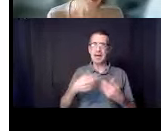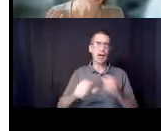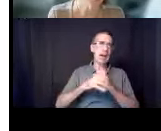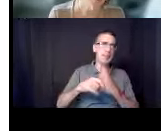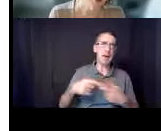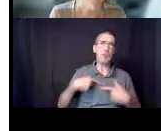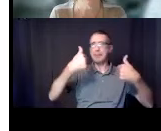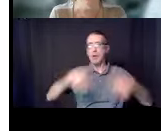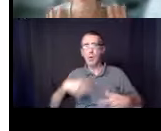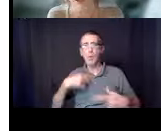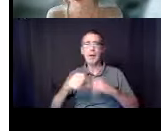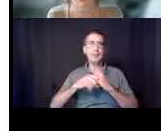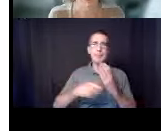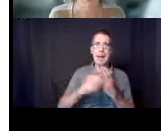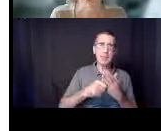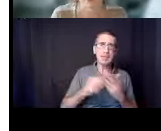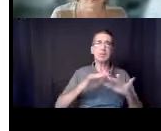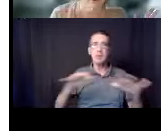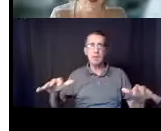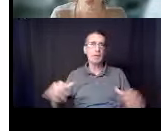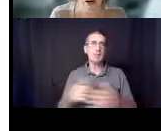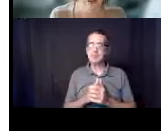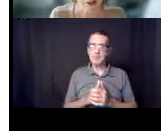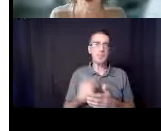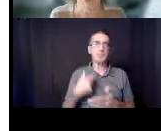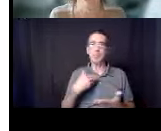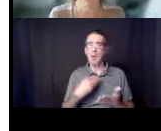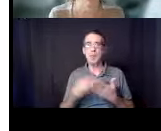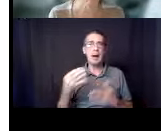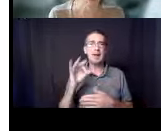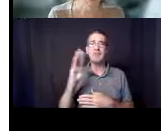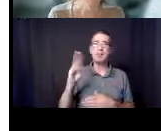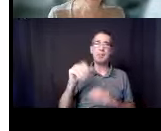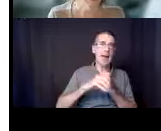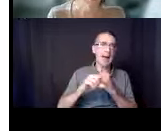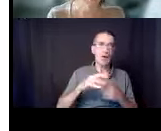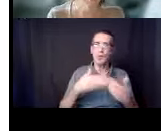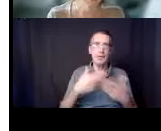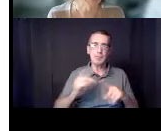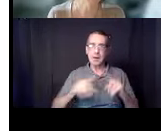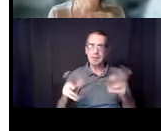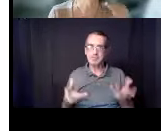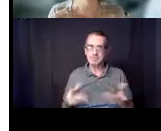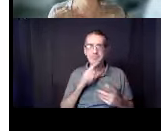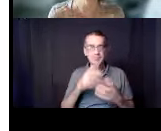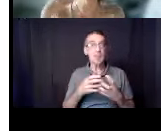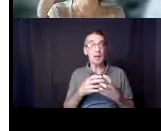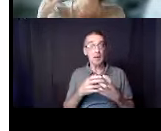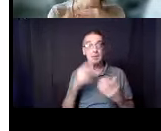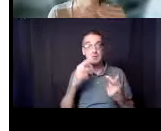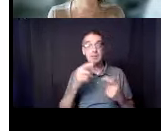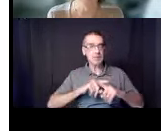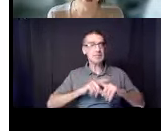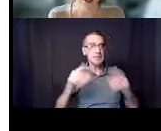have billboards, we'll have pamphlets, you know, we'll buy Facebook ads, whatever. But there's a